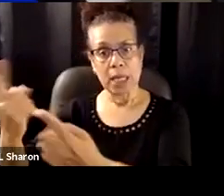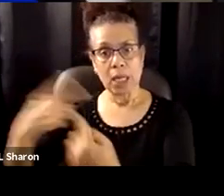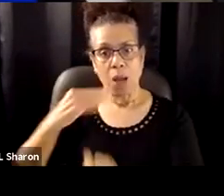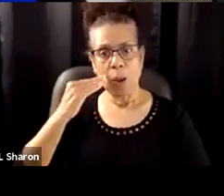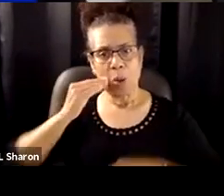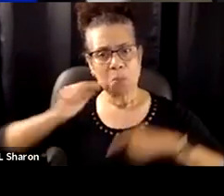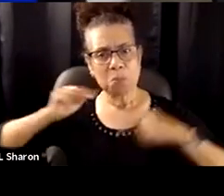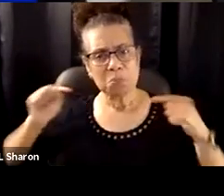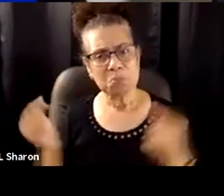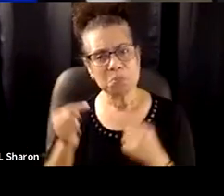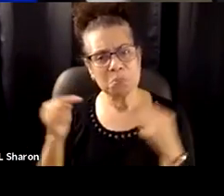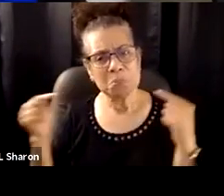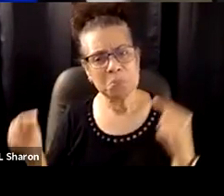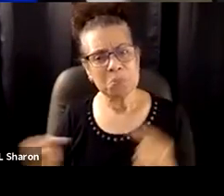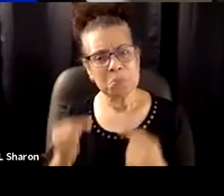pain